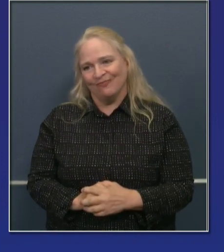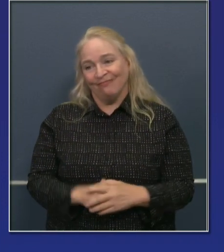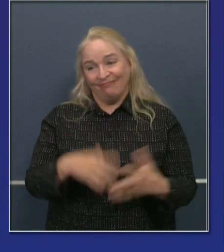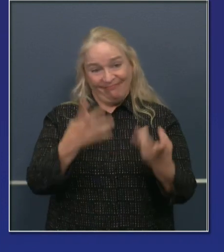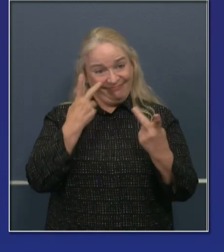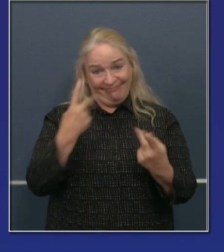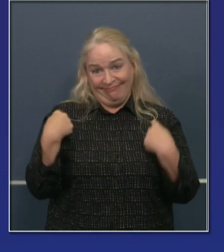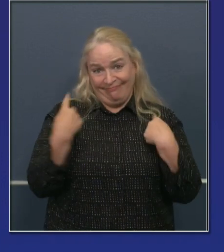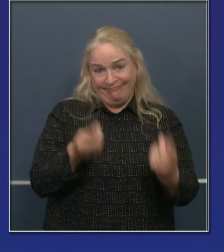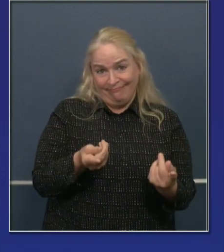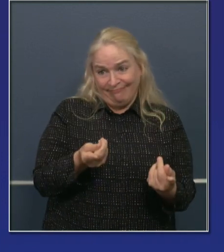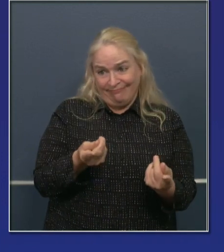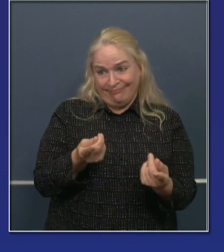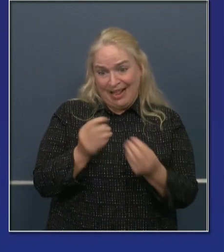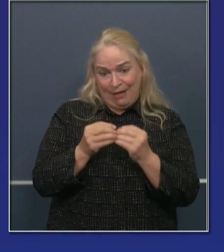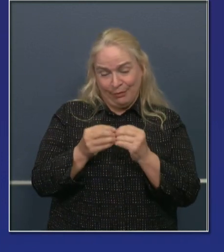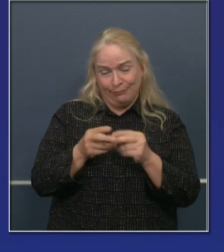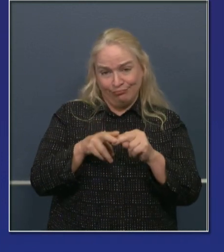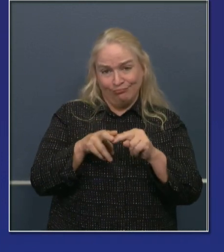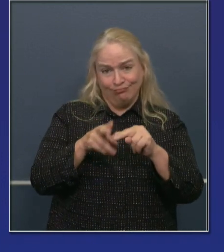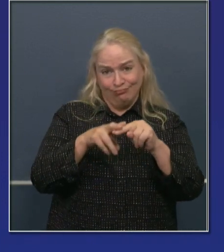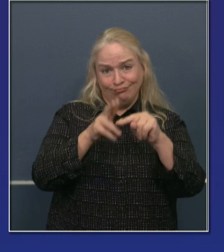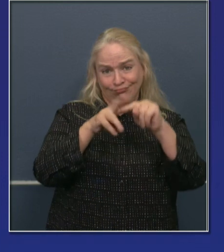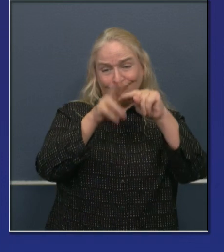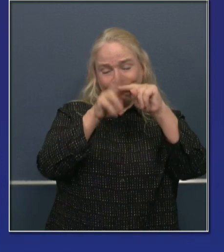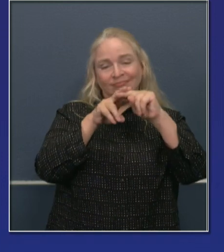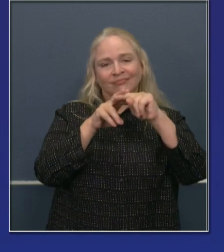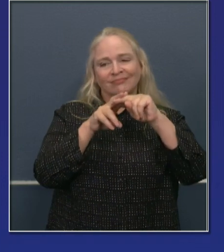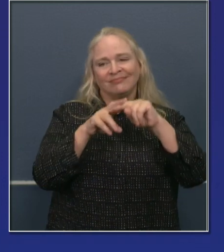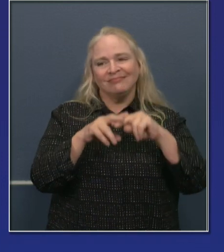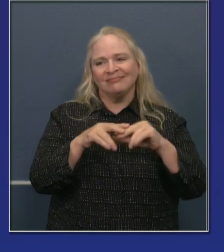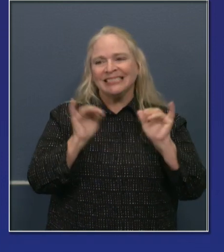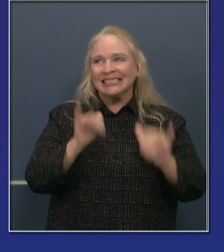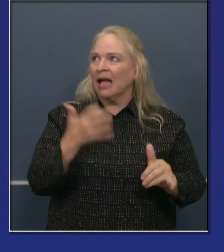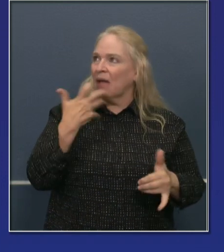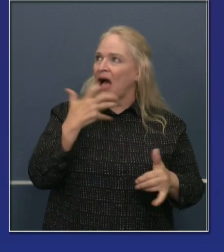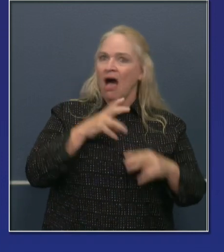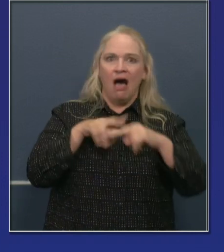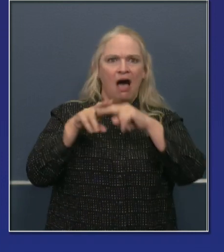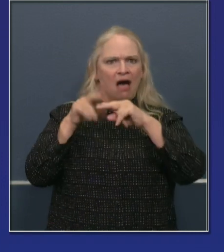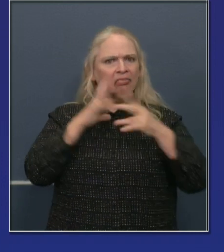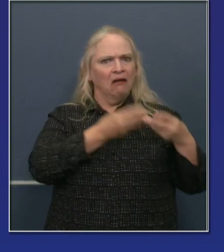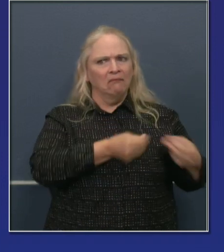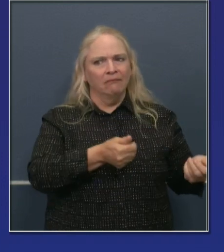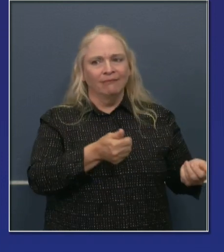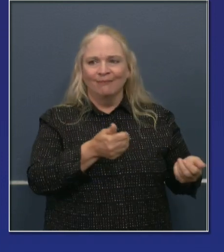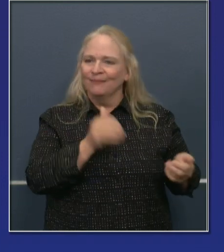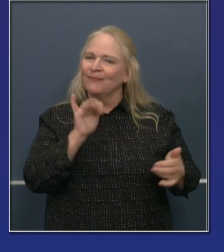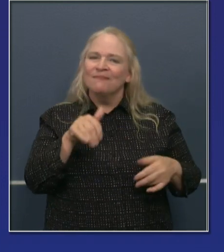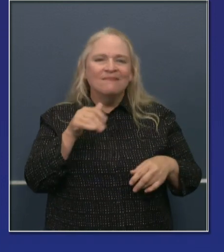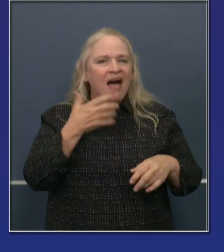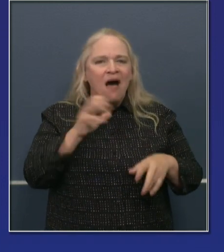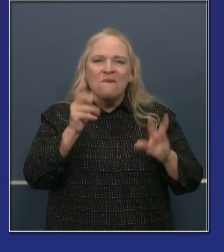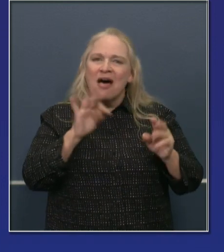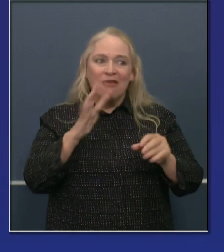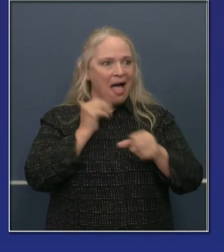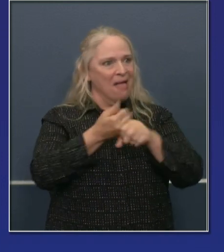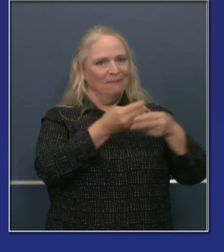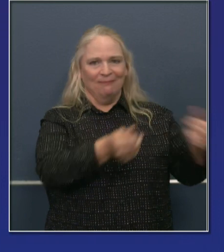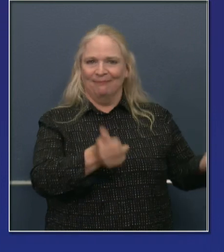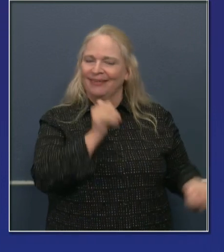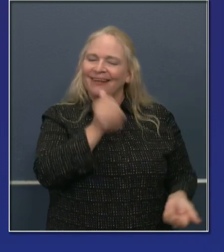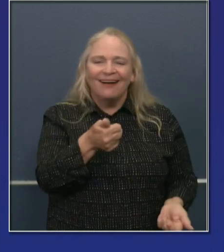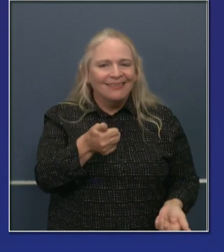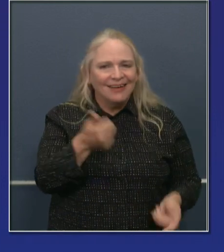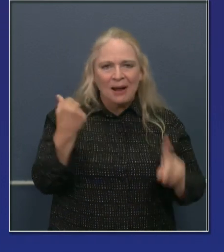country with very hot, including humid, not just dry weather, where you're seeing an increase in positivity rates,